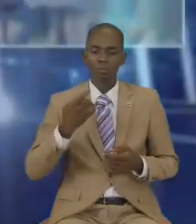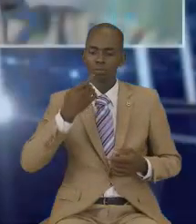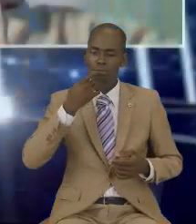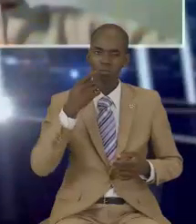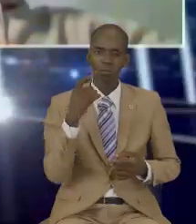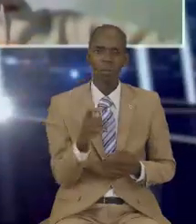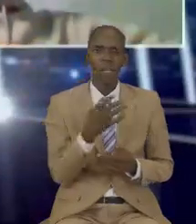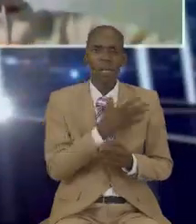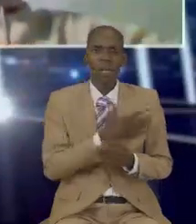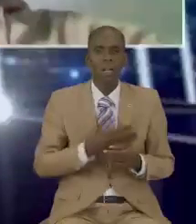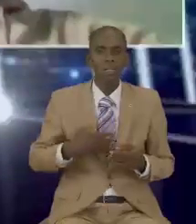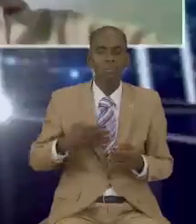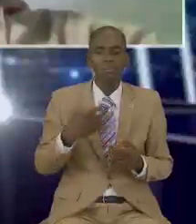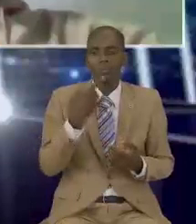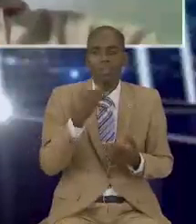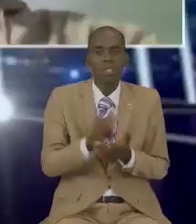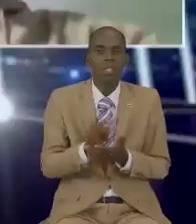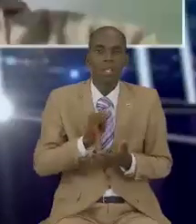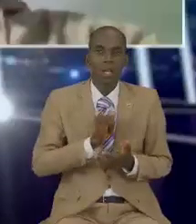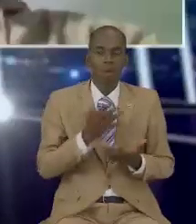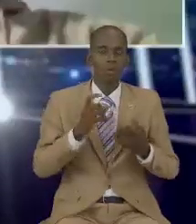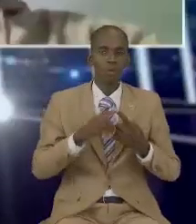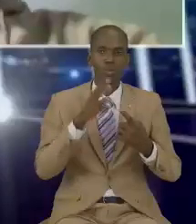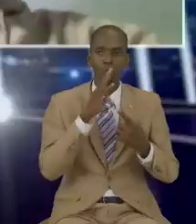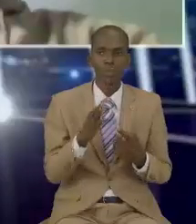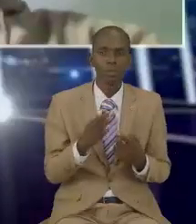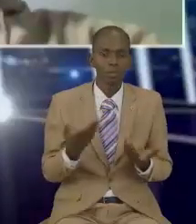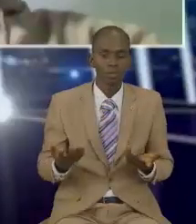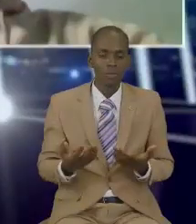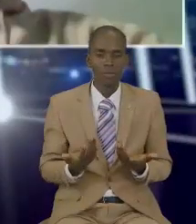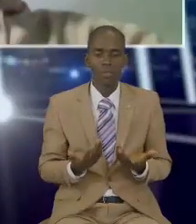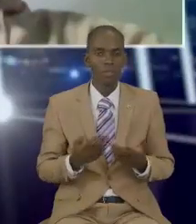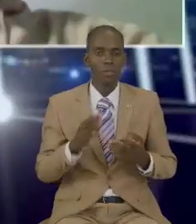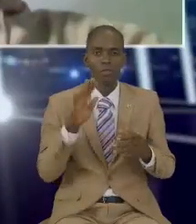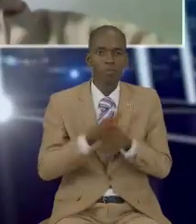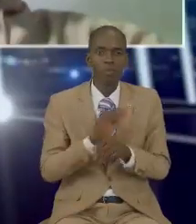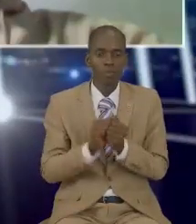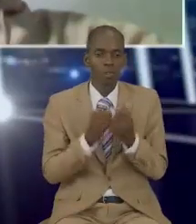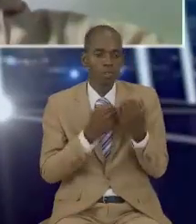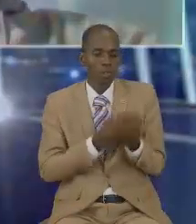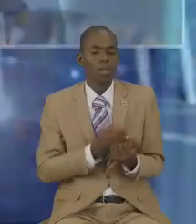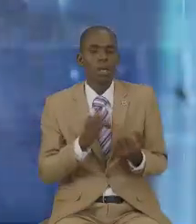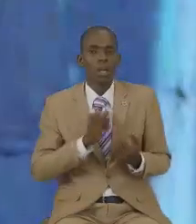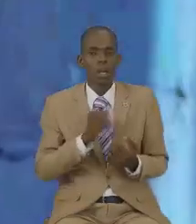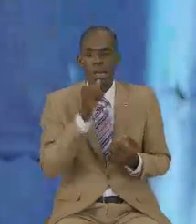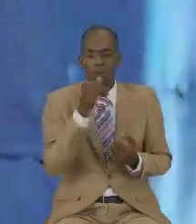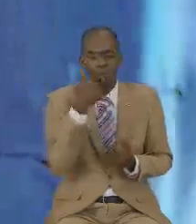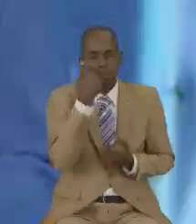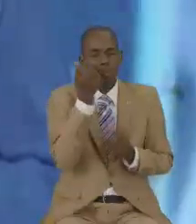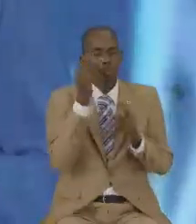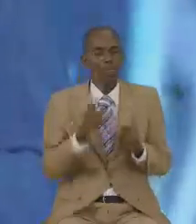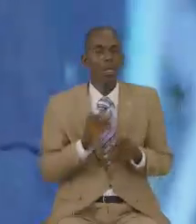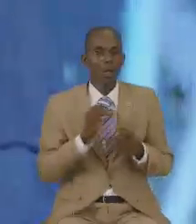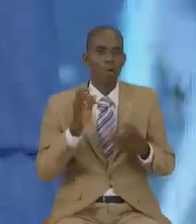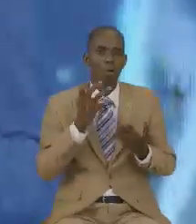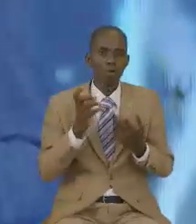I'm shy. I want to be courageous. I'm an introvert. I want to be an extrovert. Then you increase your